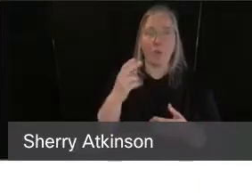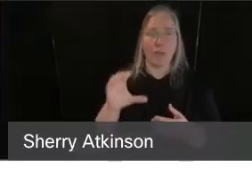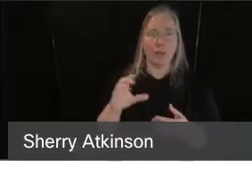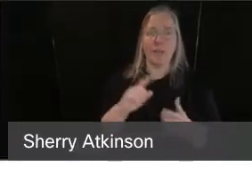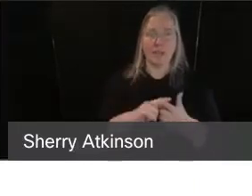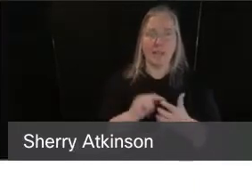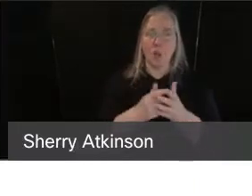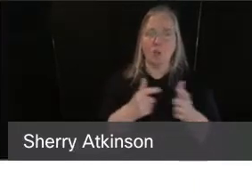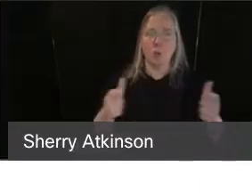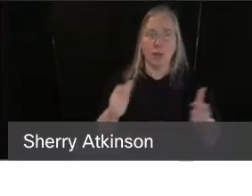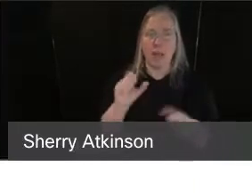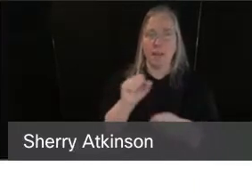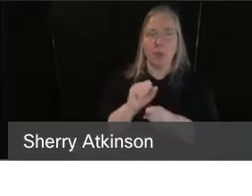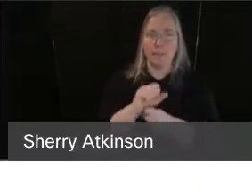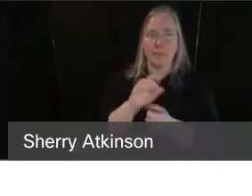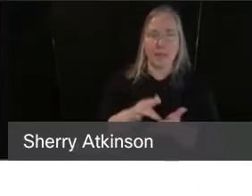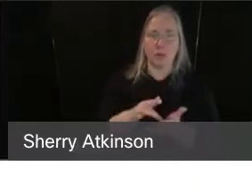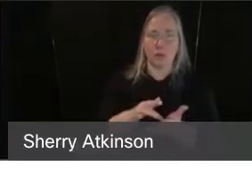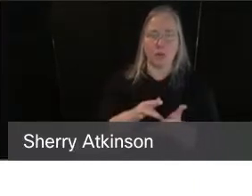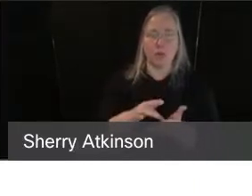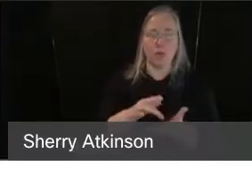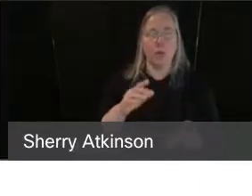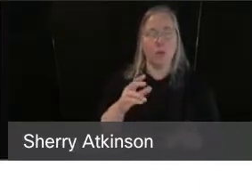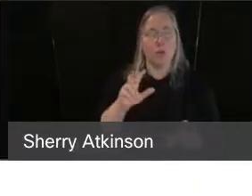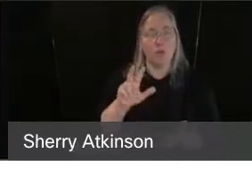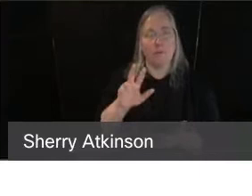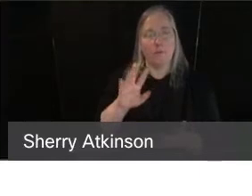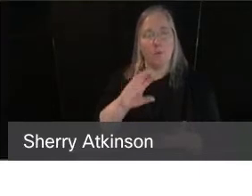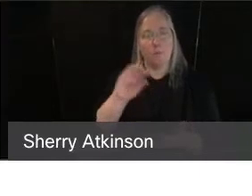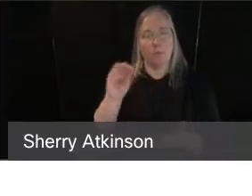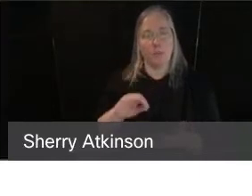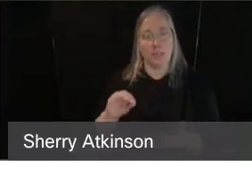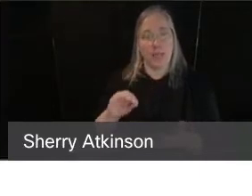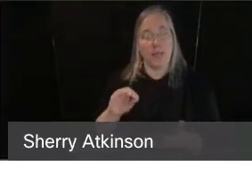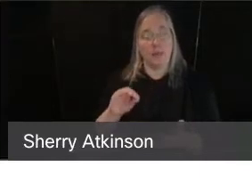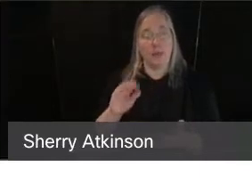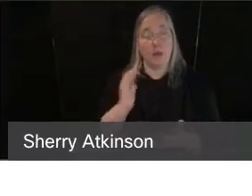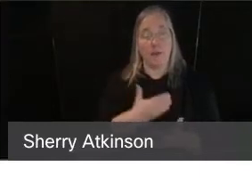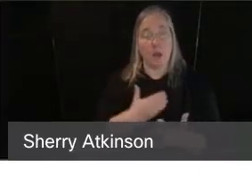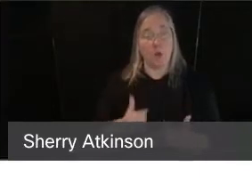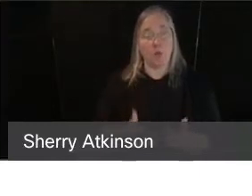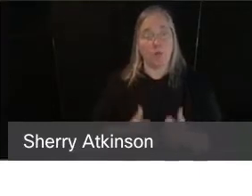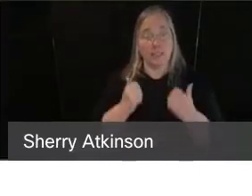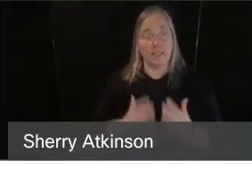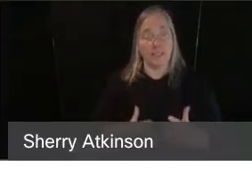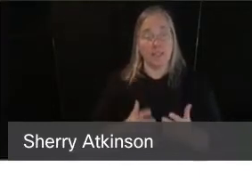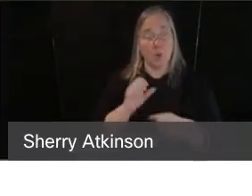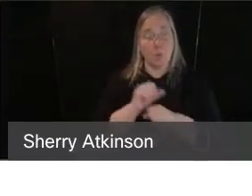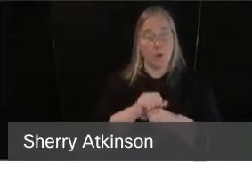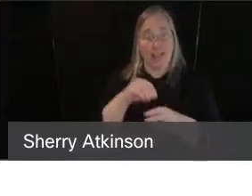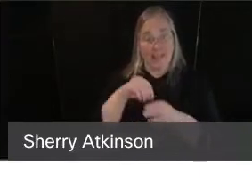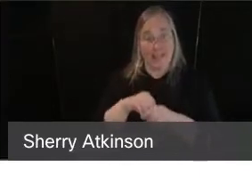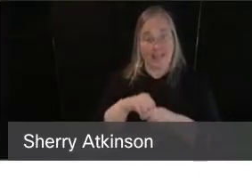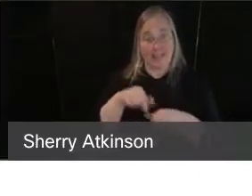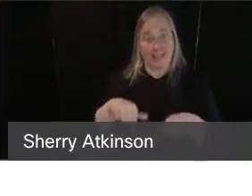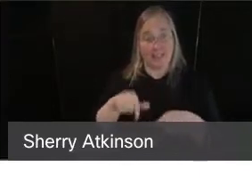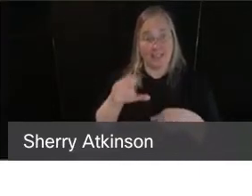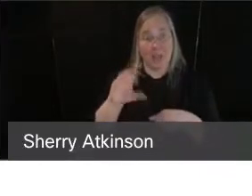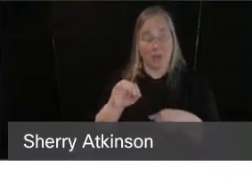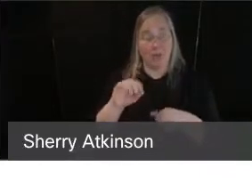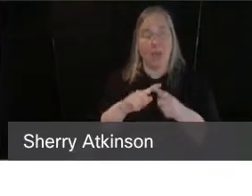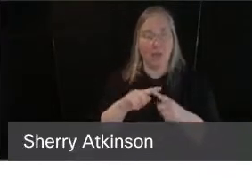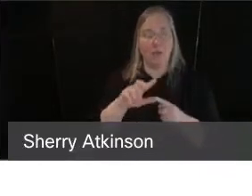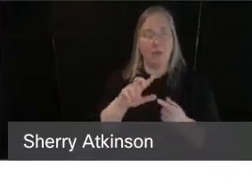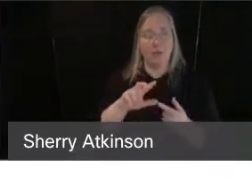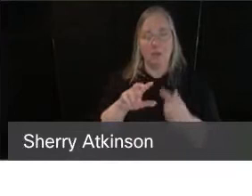center. 34% of our county residents work in county, 42% commute to the other Baltimore metropolitan area, and